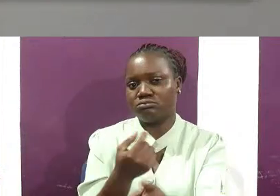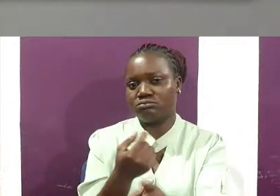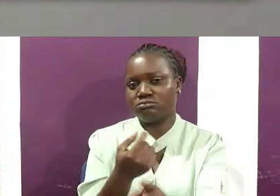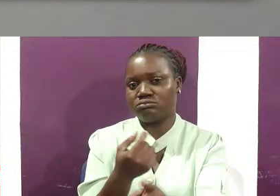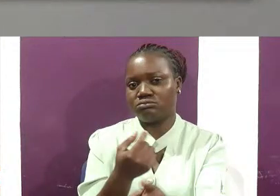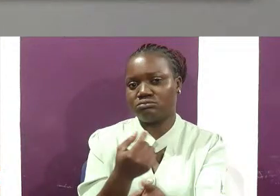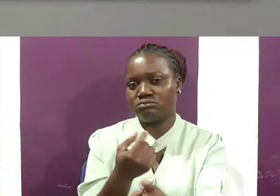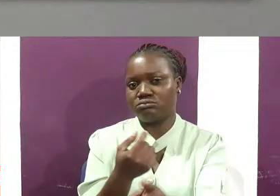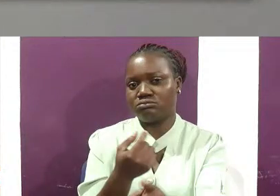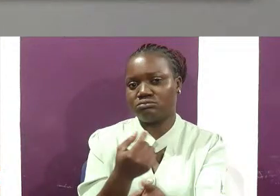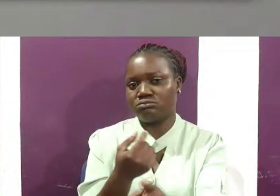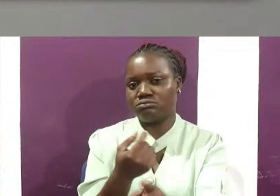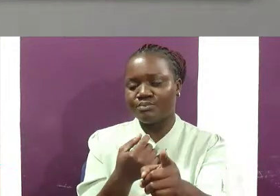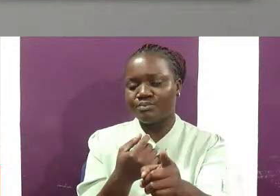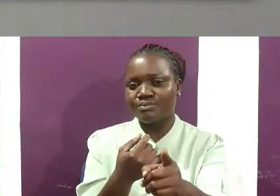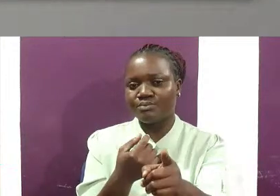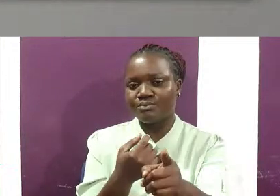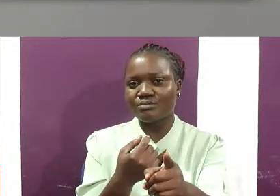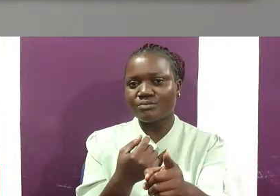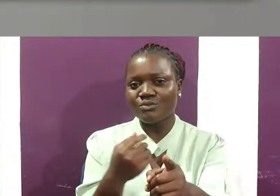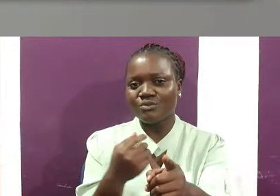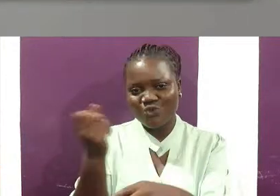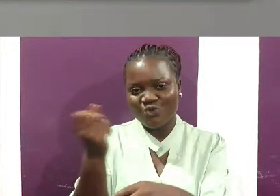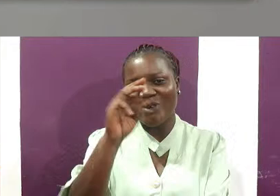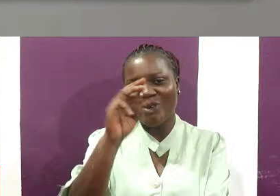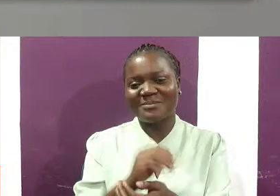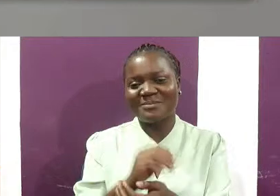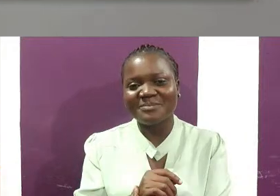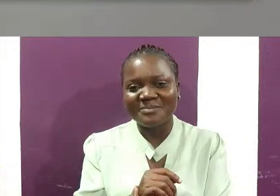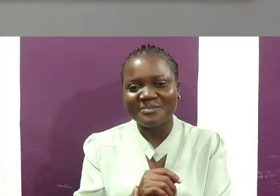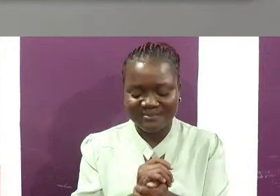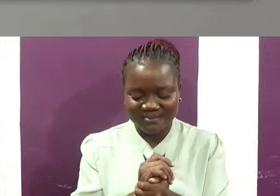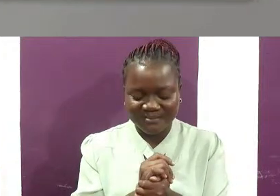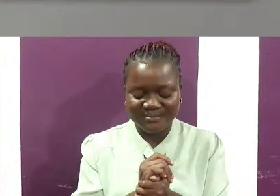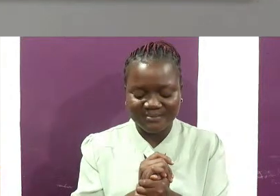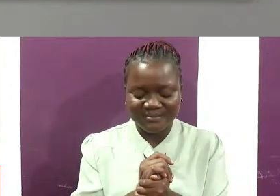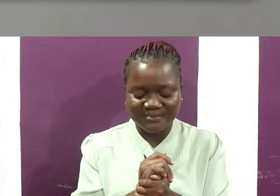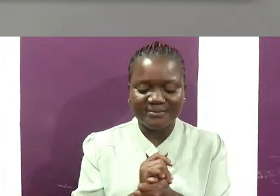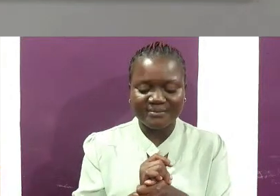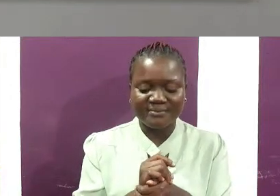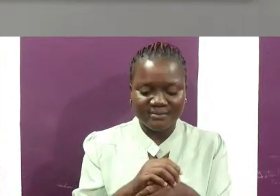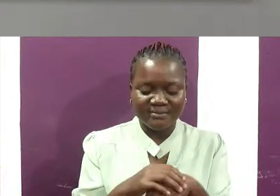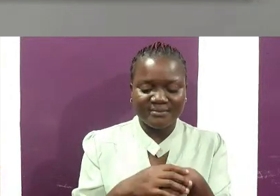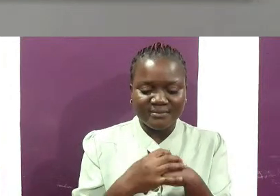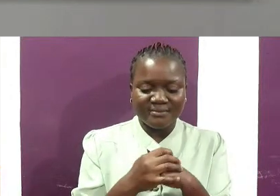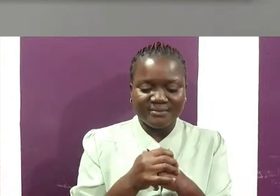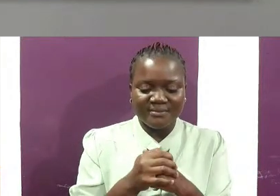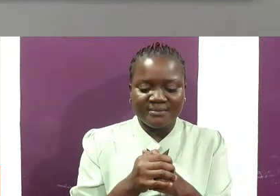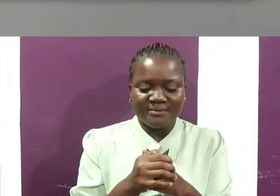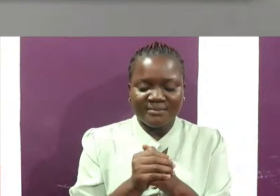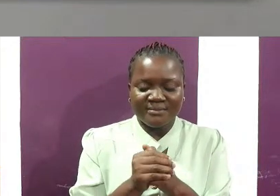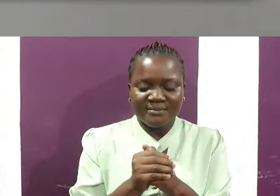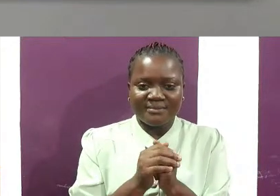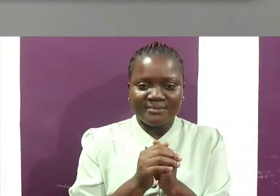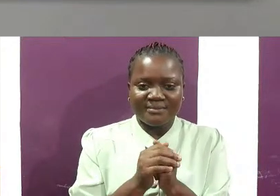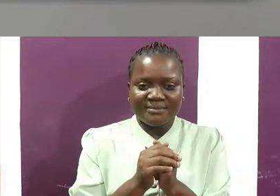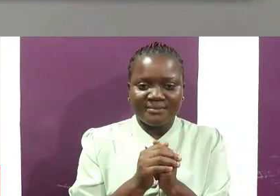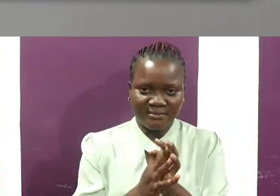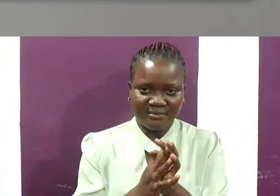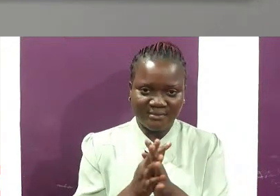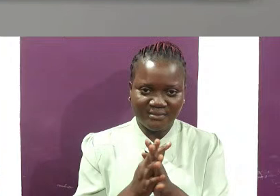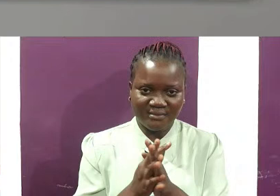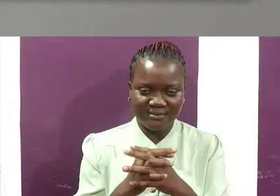"You have become estranged from Christ. You who attempt to be justified by law, you have fallen